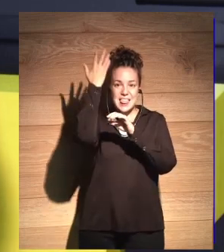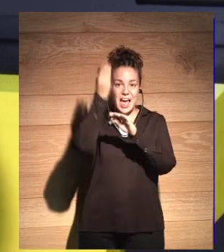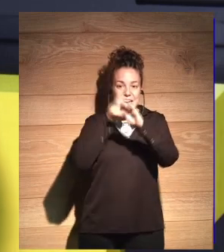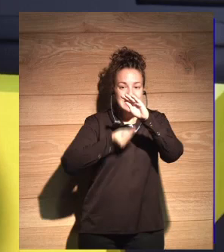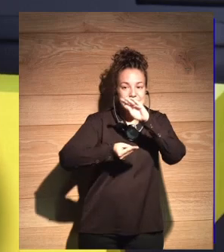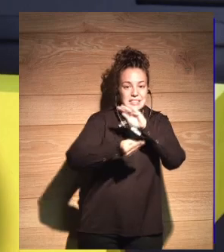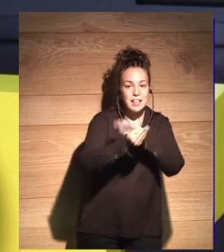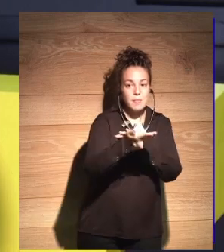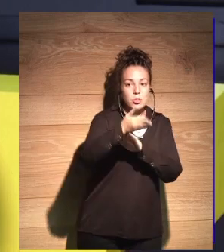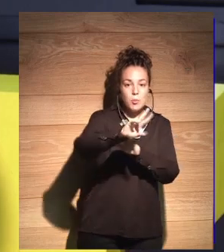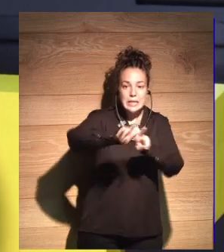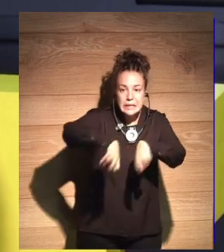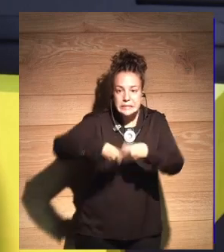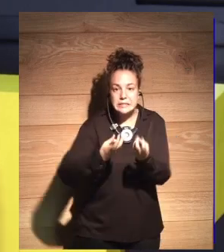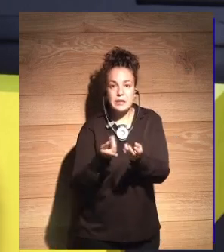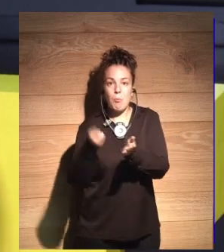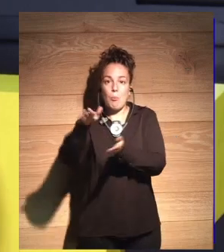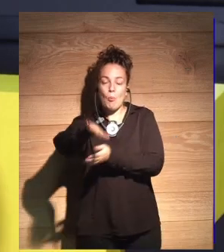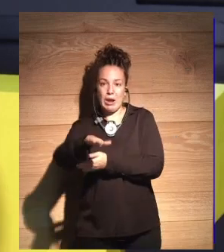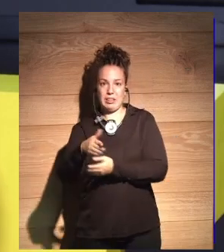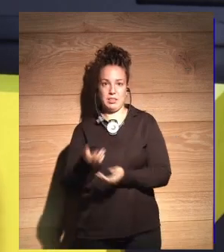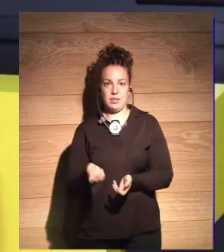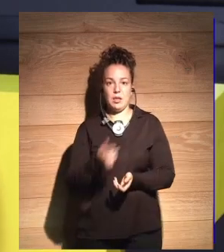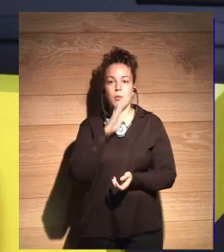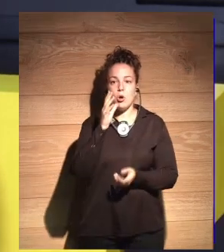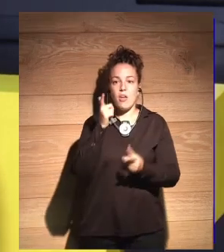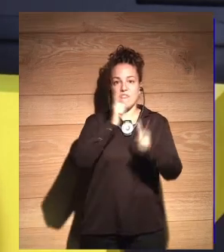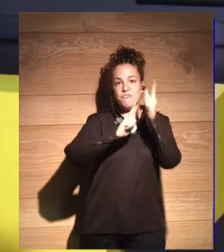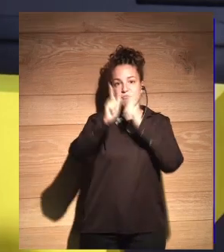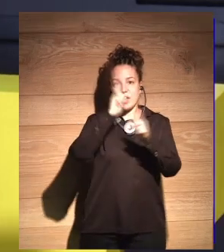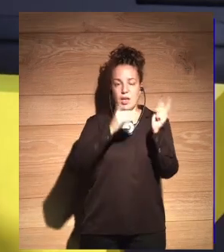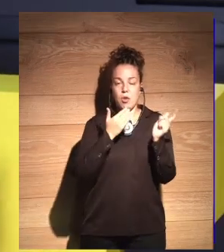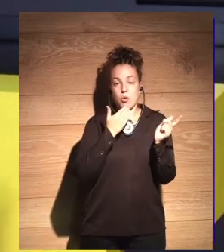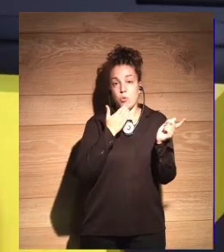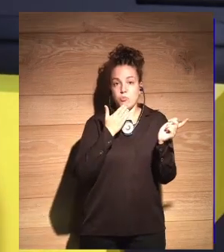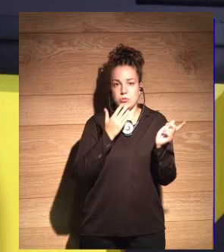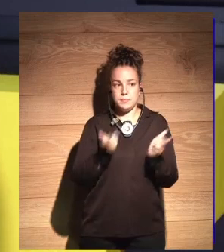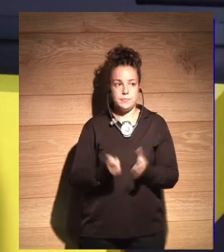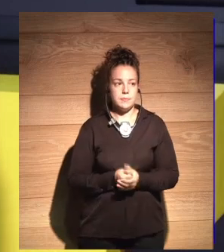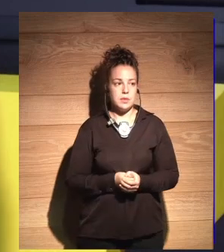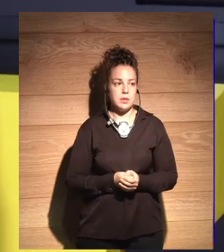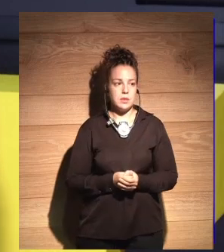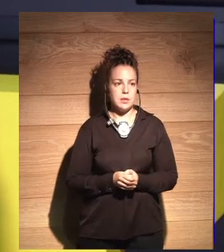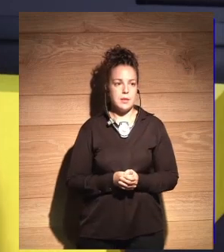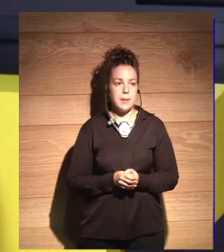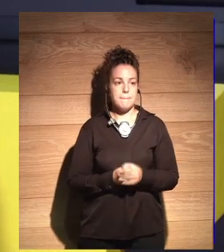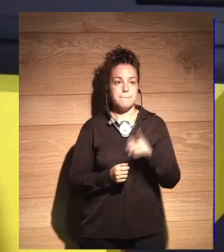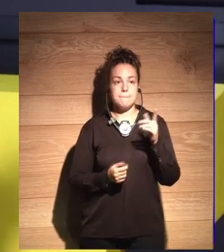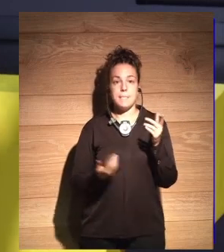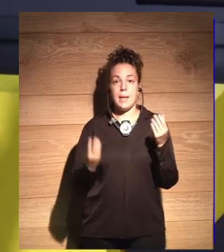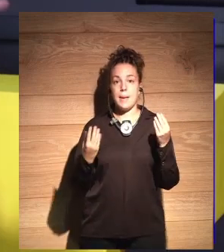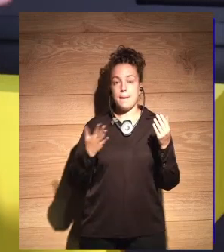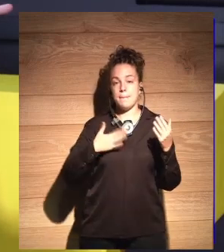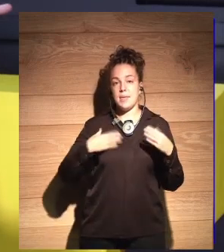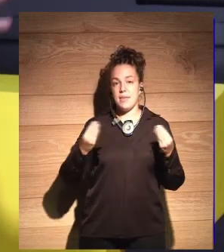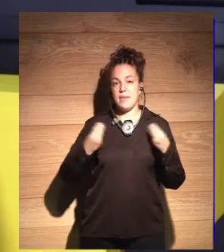an insane kind of journey. So this is my bio. I'm a wacky, wild,